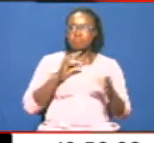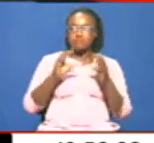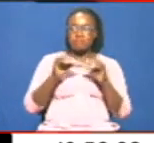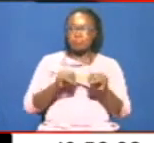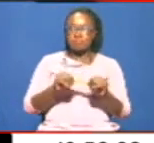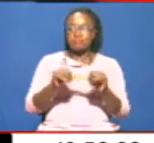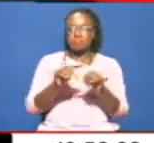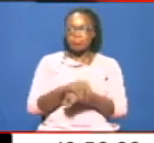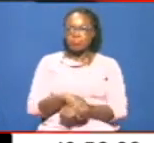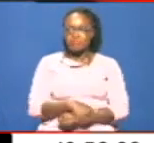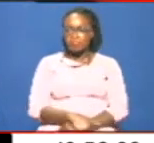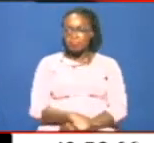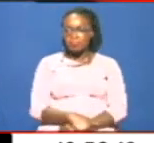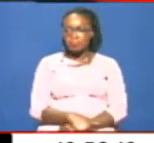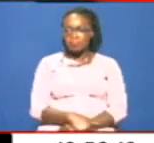Do stay with us.